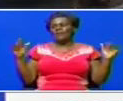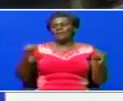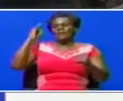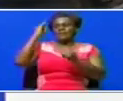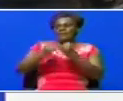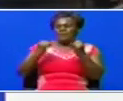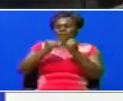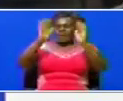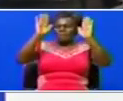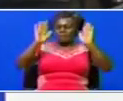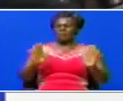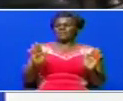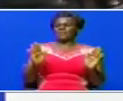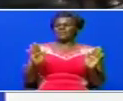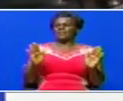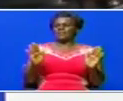Lastly, and most importantly,